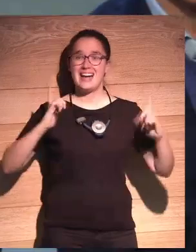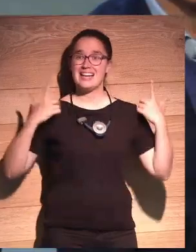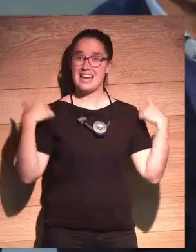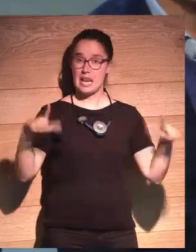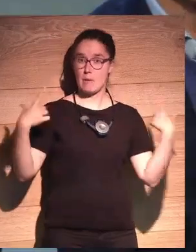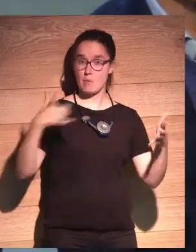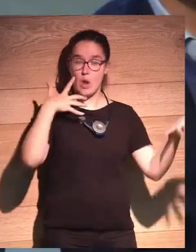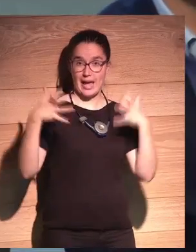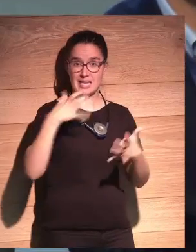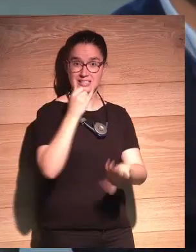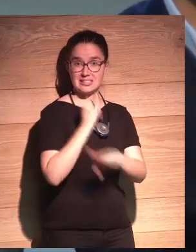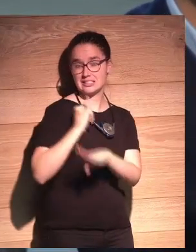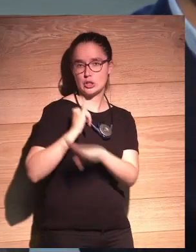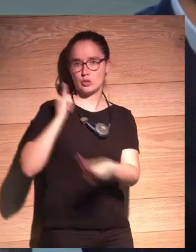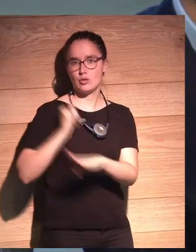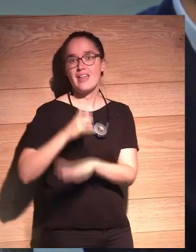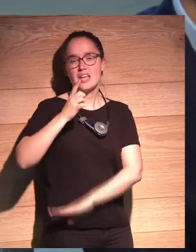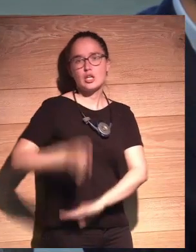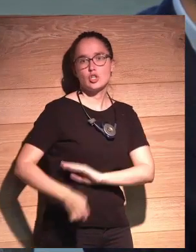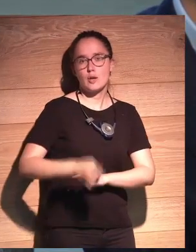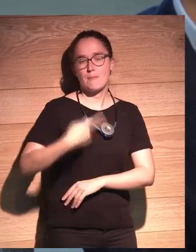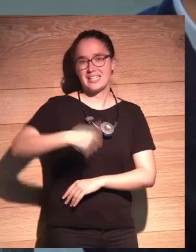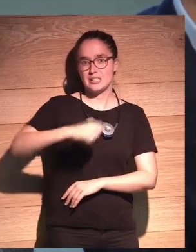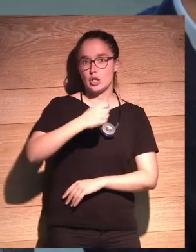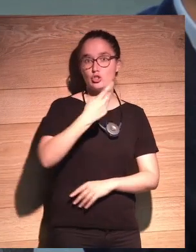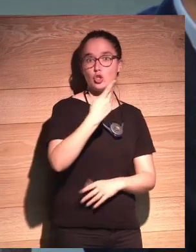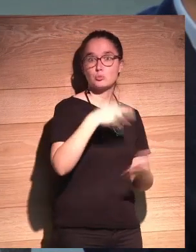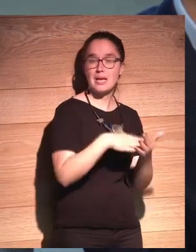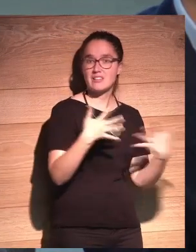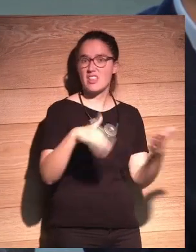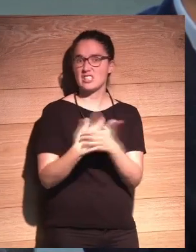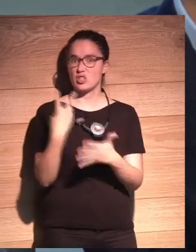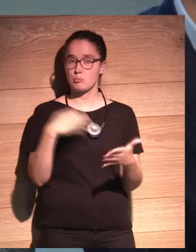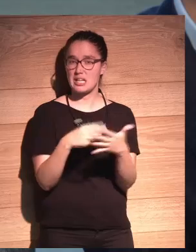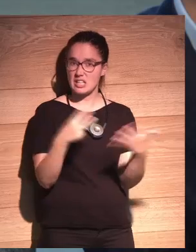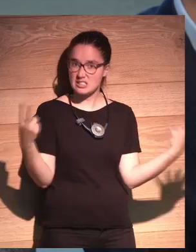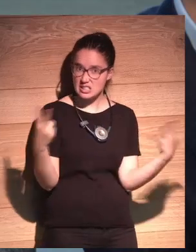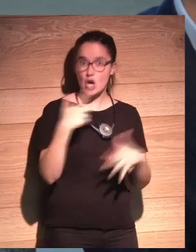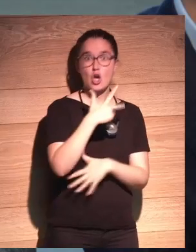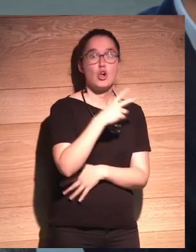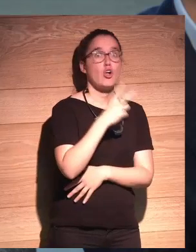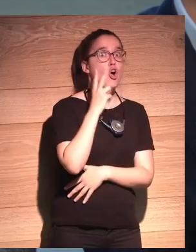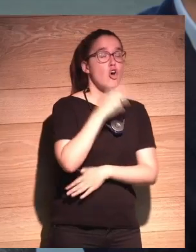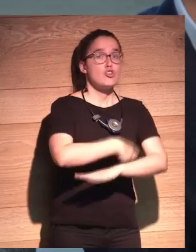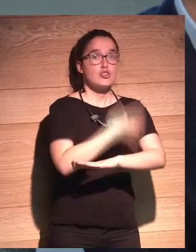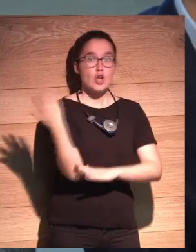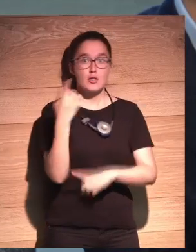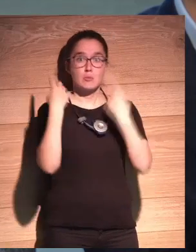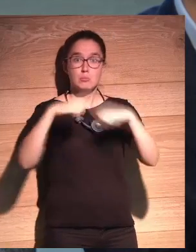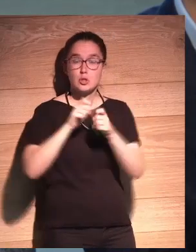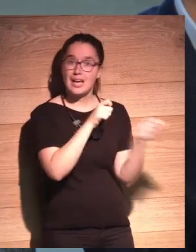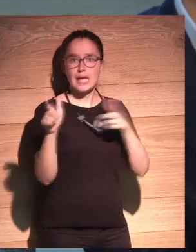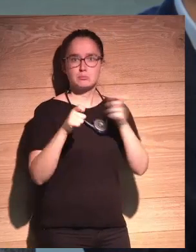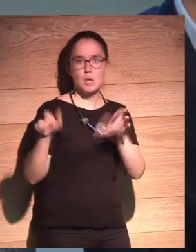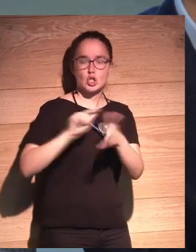Liverpool Arts Institute and co-founder and president from 2010 to 2017 of NOMEX, the Nordic